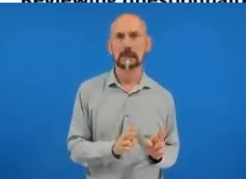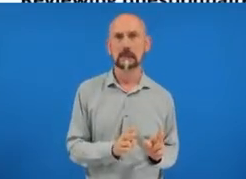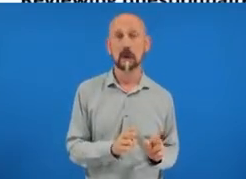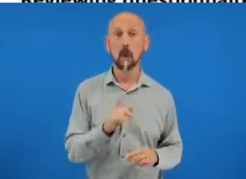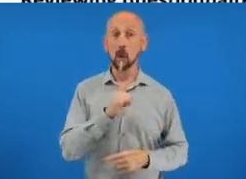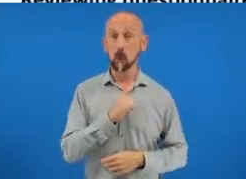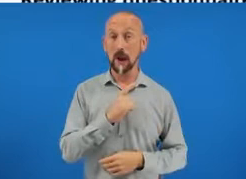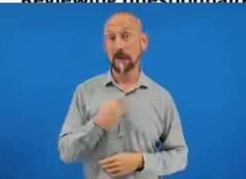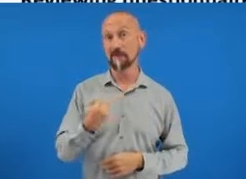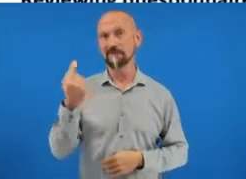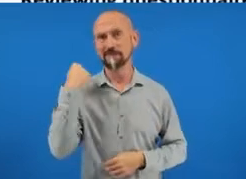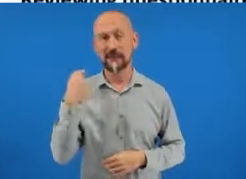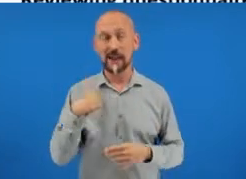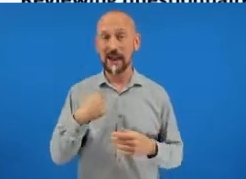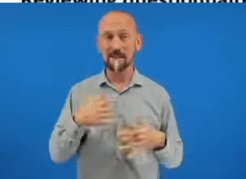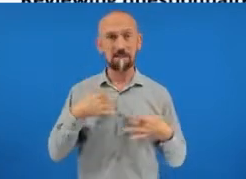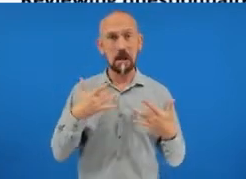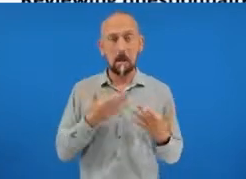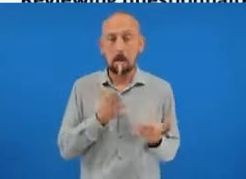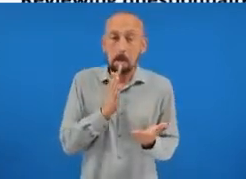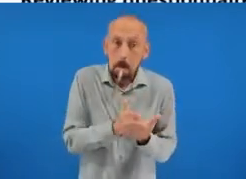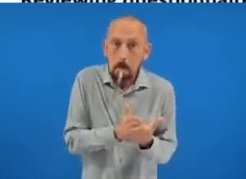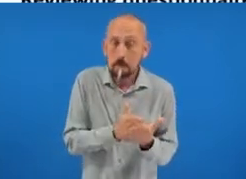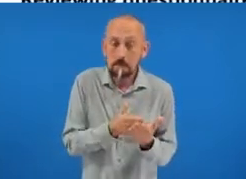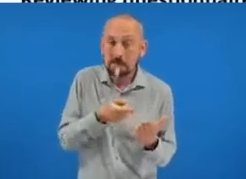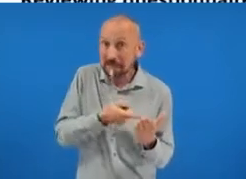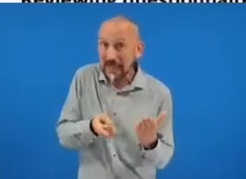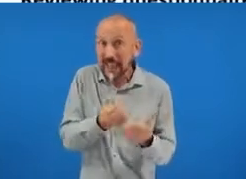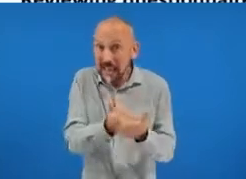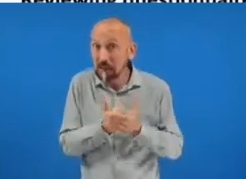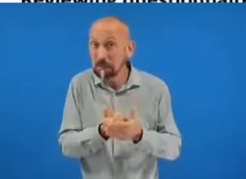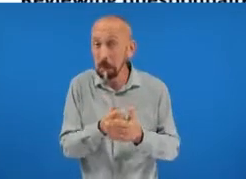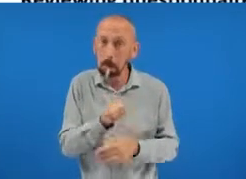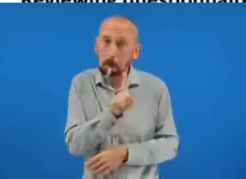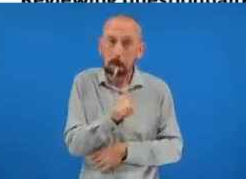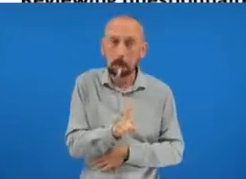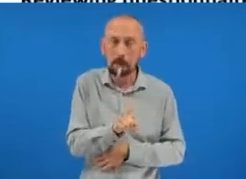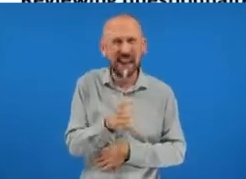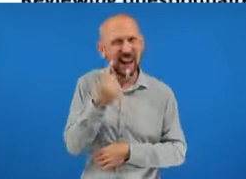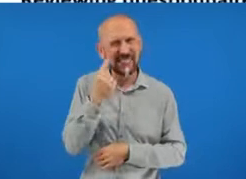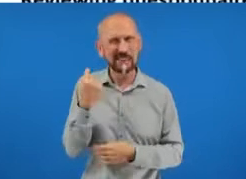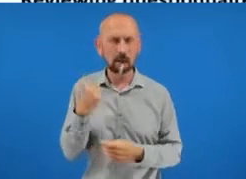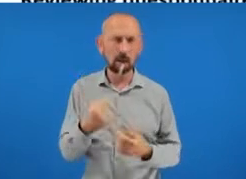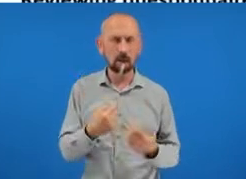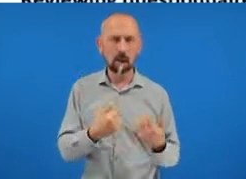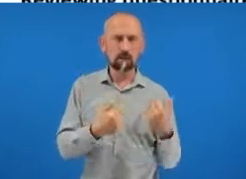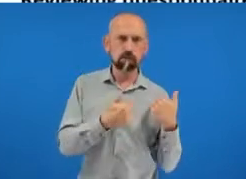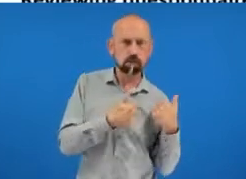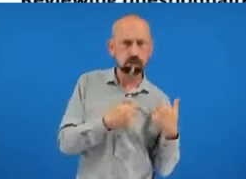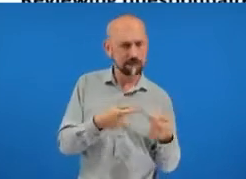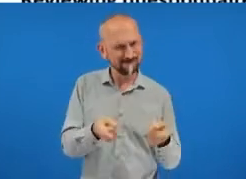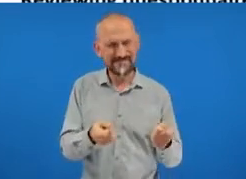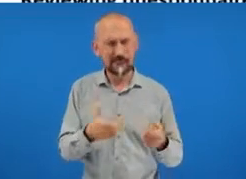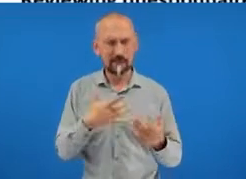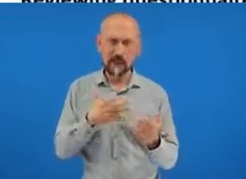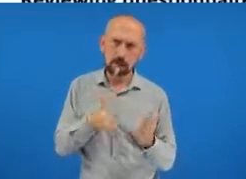belief in how helpful I think they are. I think back then I saw them as being a bit of a burden for people, and I didn't